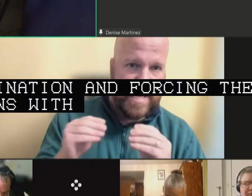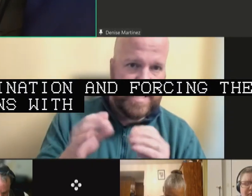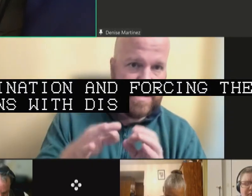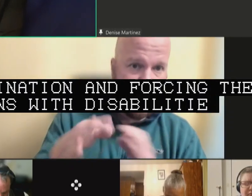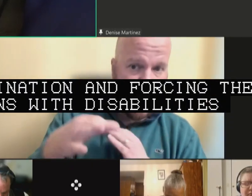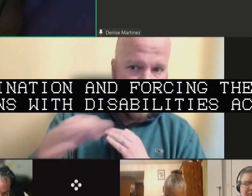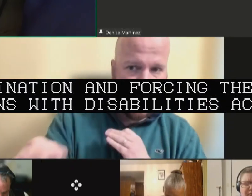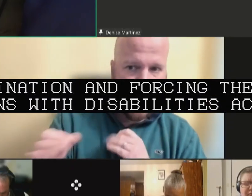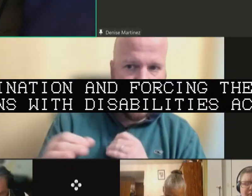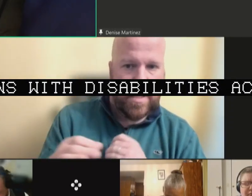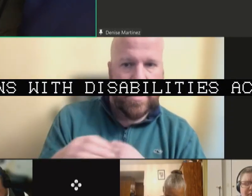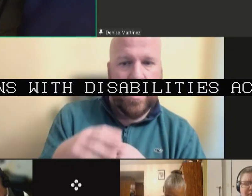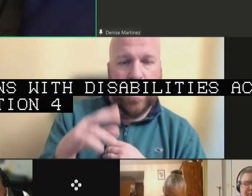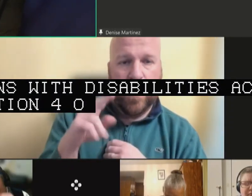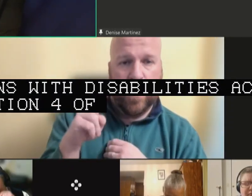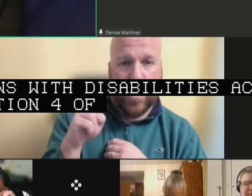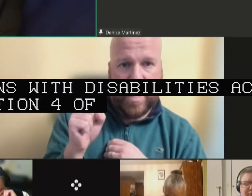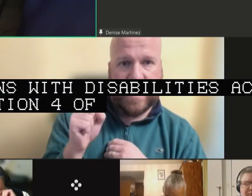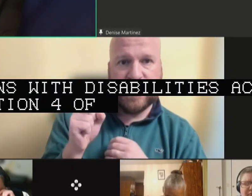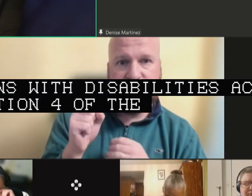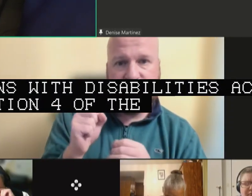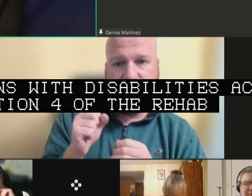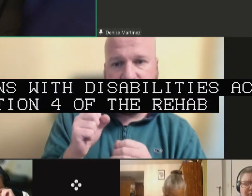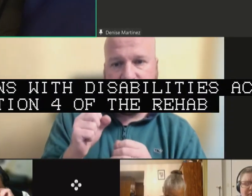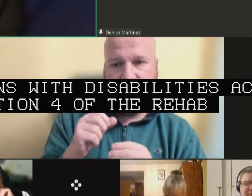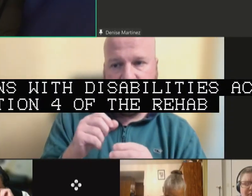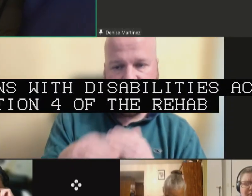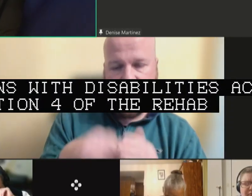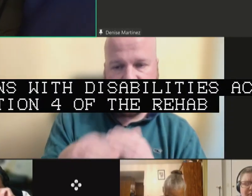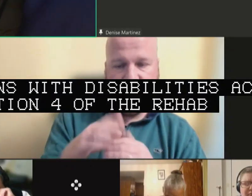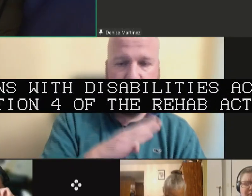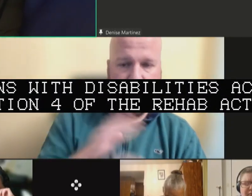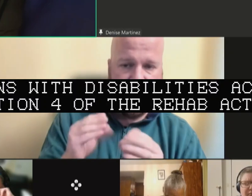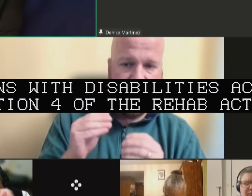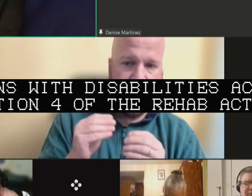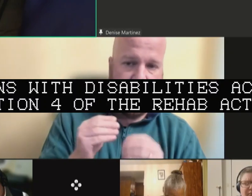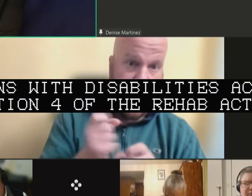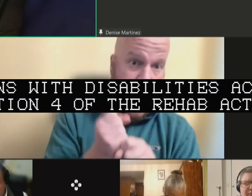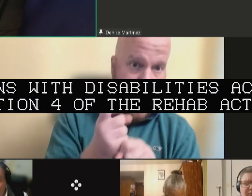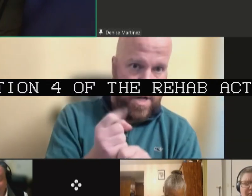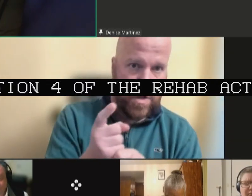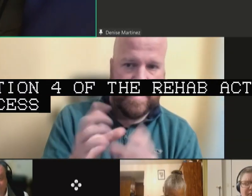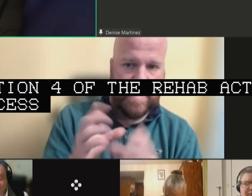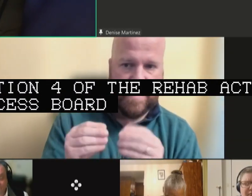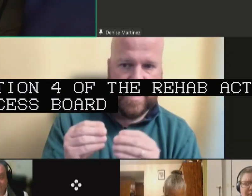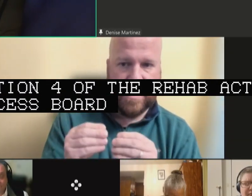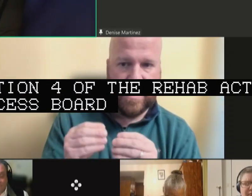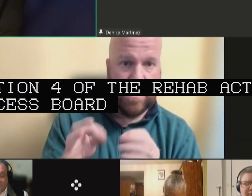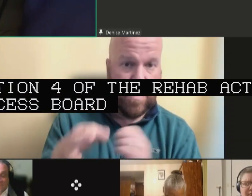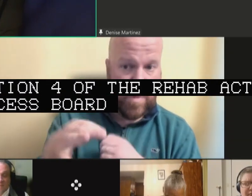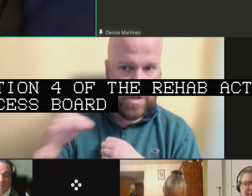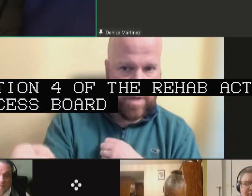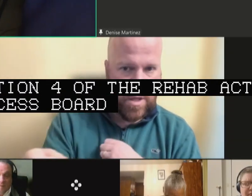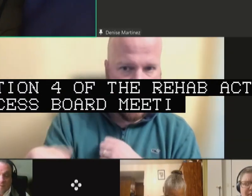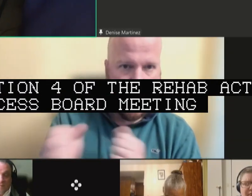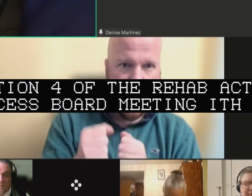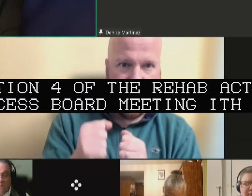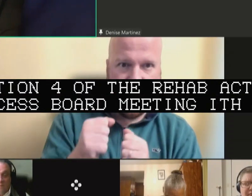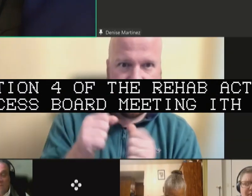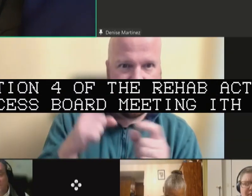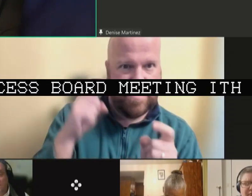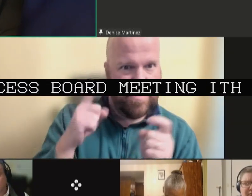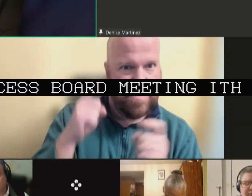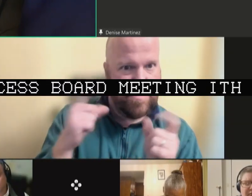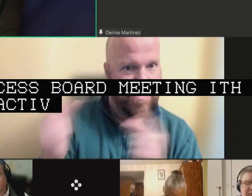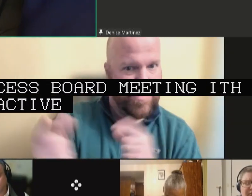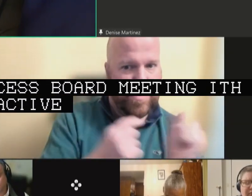Also, the U.S. Access Board meeting was postponed. So the United States Access Board's annual meeting has been